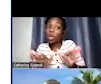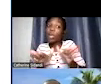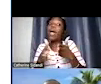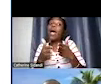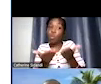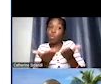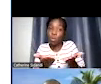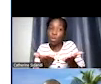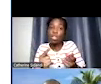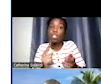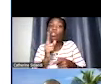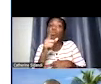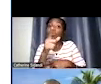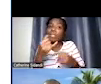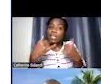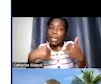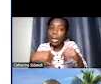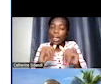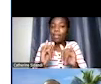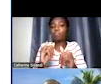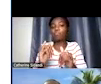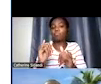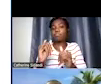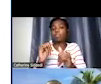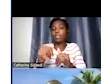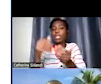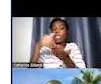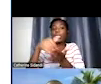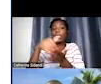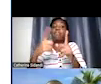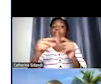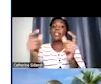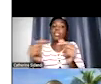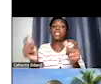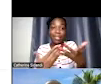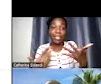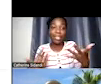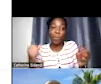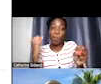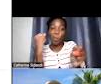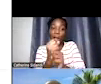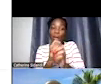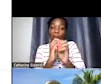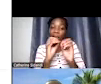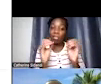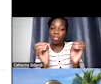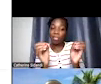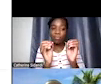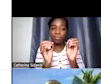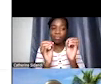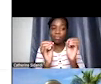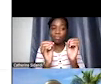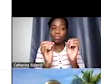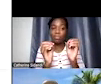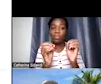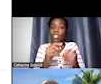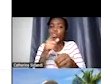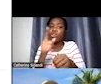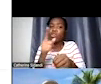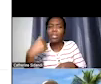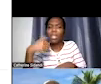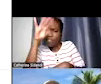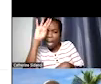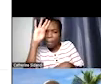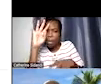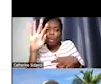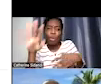as I connect on my presentation, please. Do you give up? Did you give up, or what did you